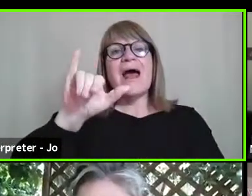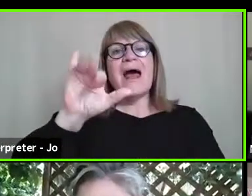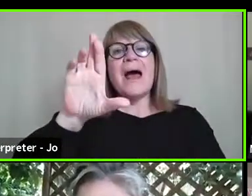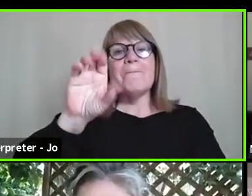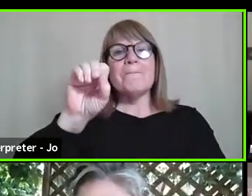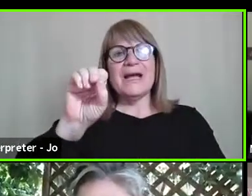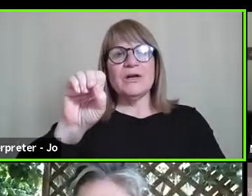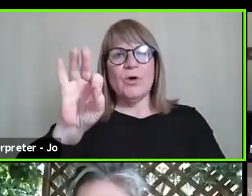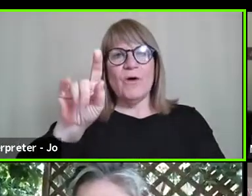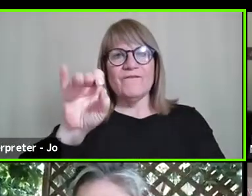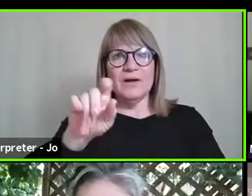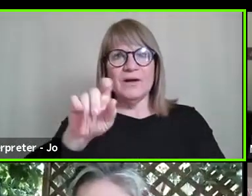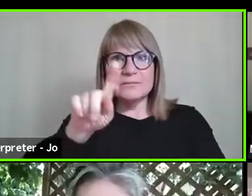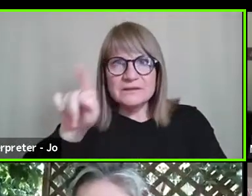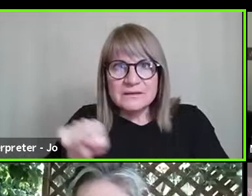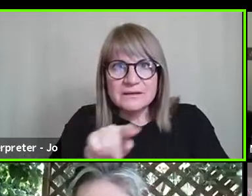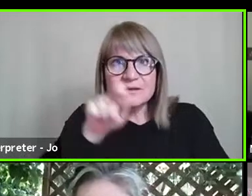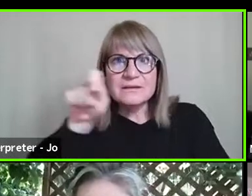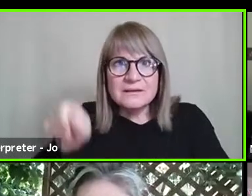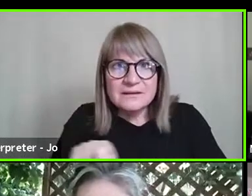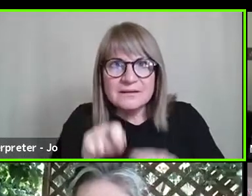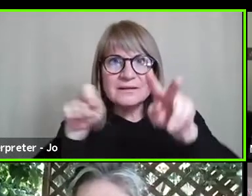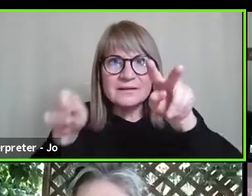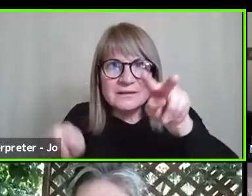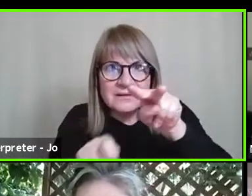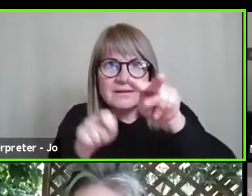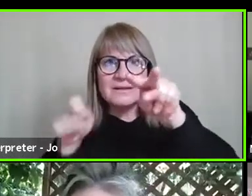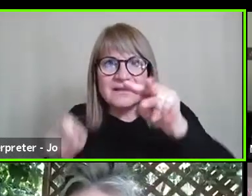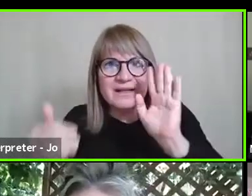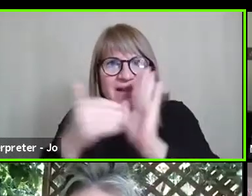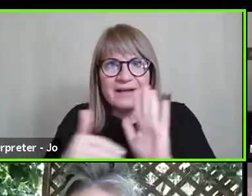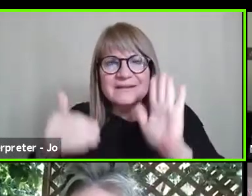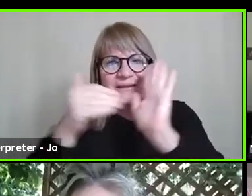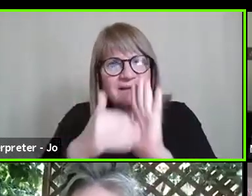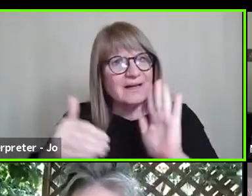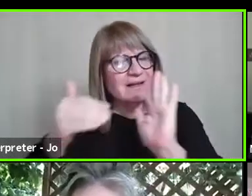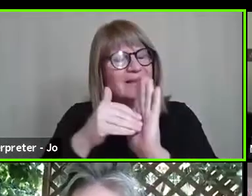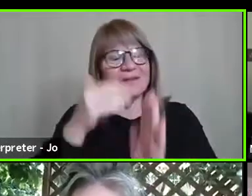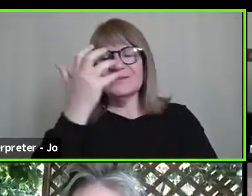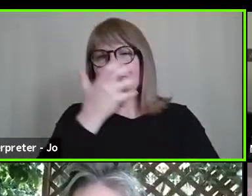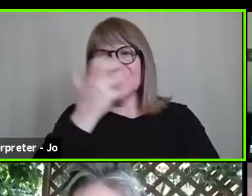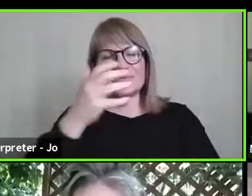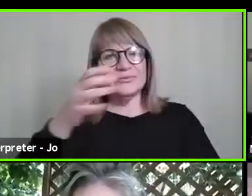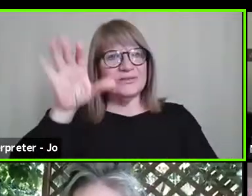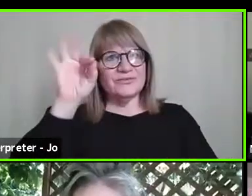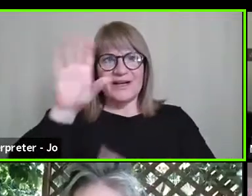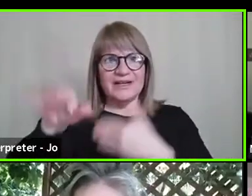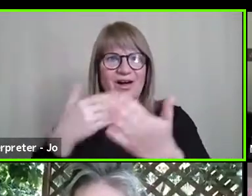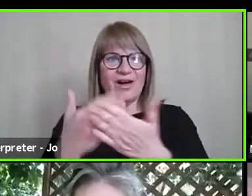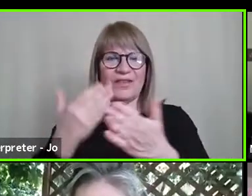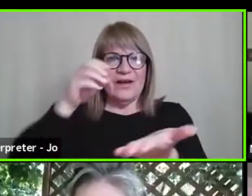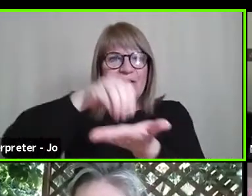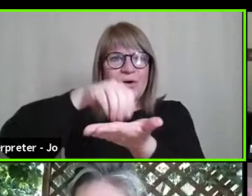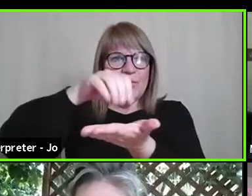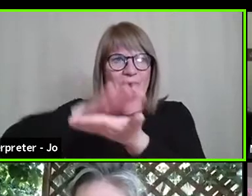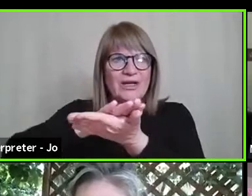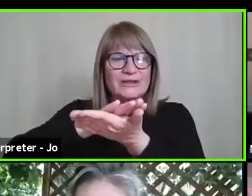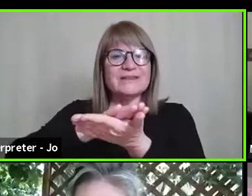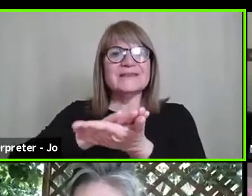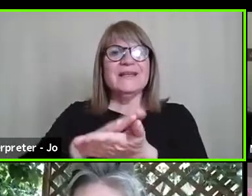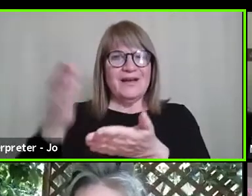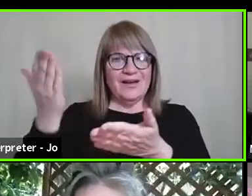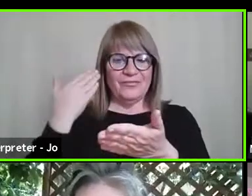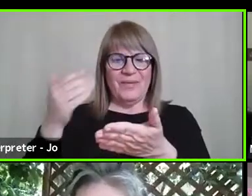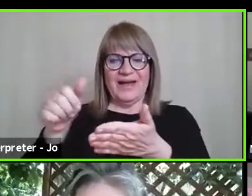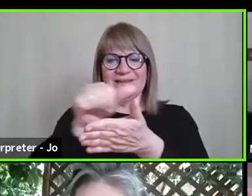000 individuals who were sterilized in the state of california that and then they converted that into a hipaa compliant